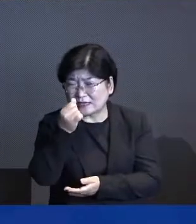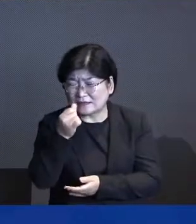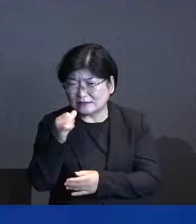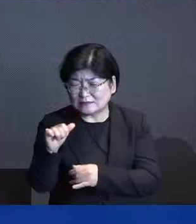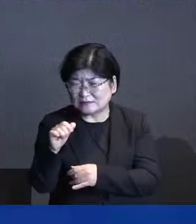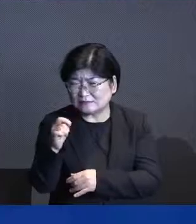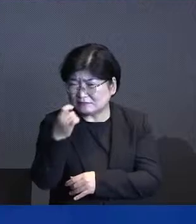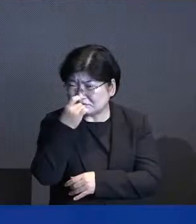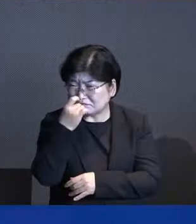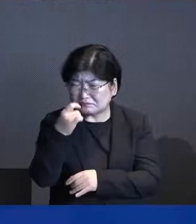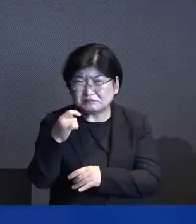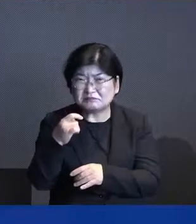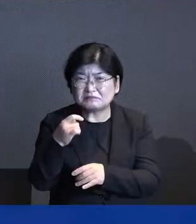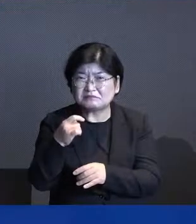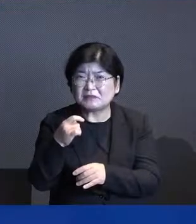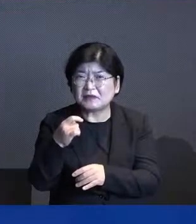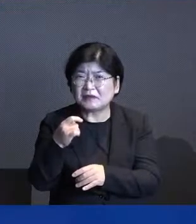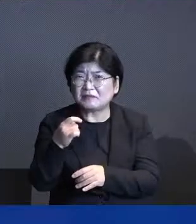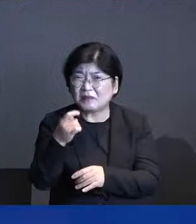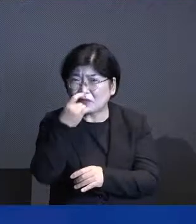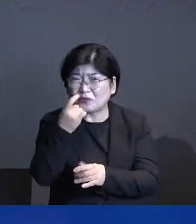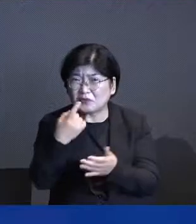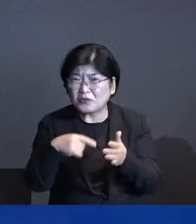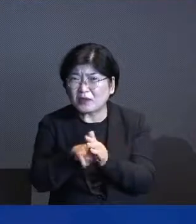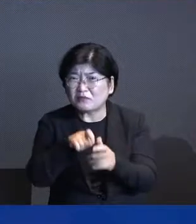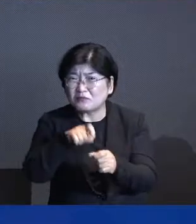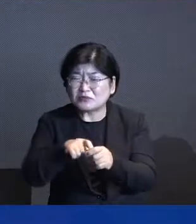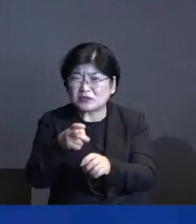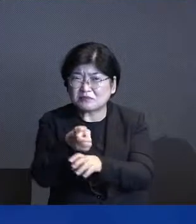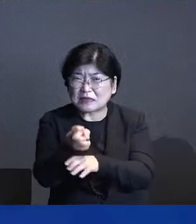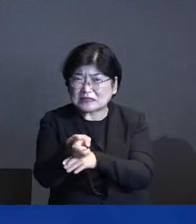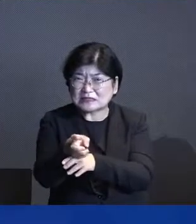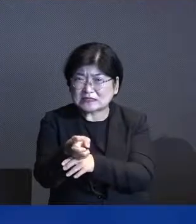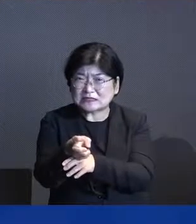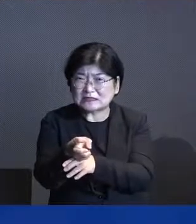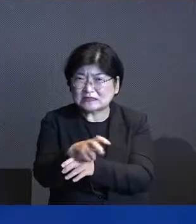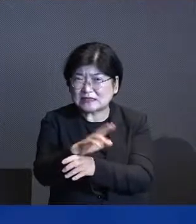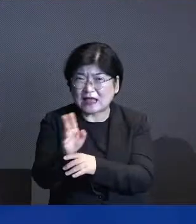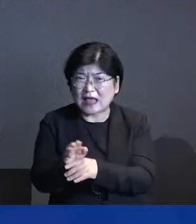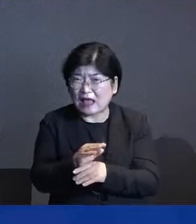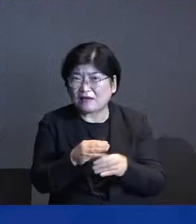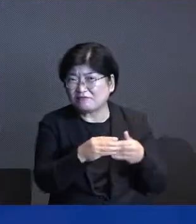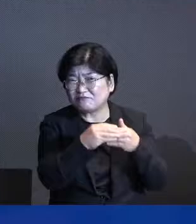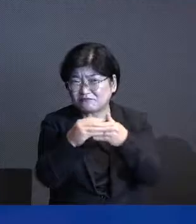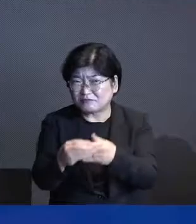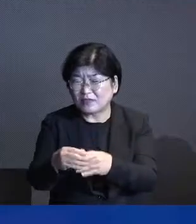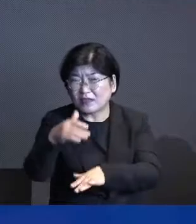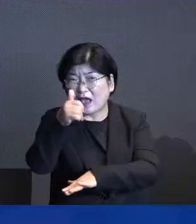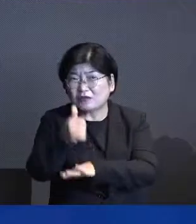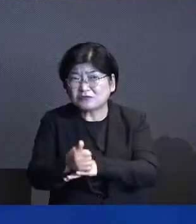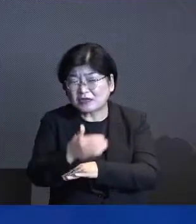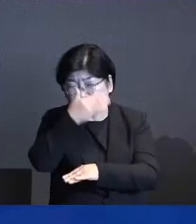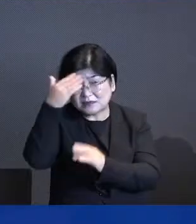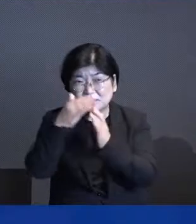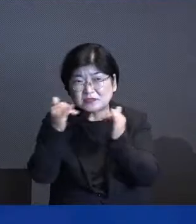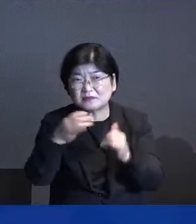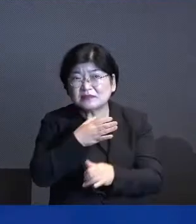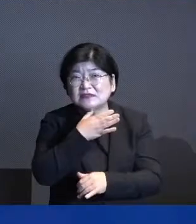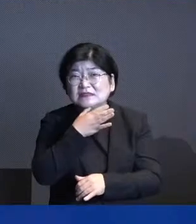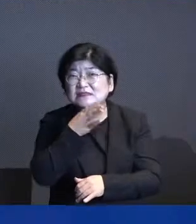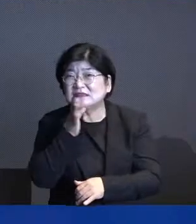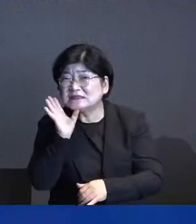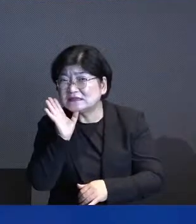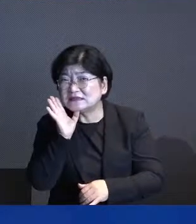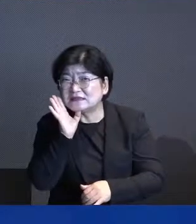young adults will change into the middle-aged adults. And middle-aged adults probably will be transformed into older